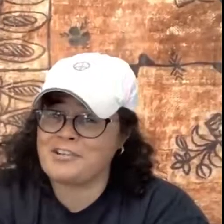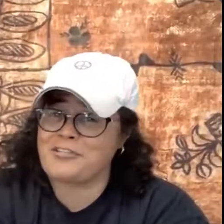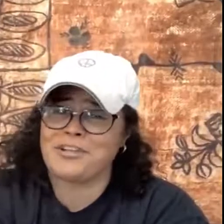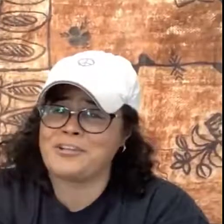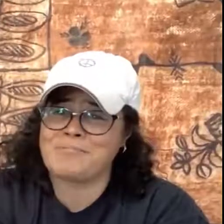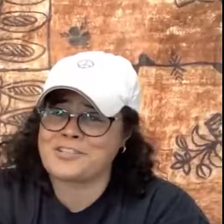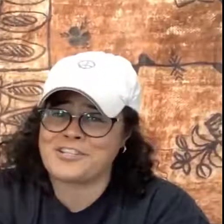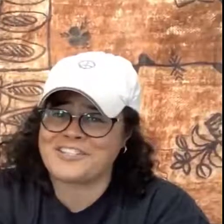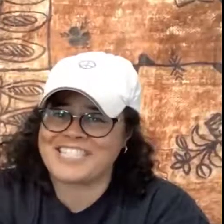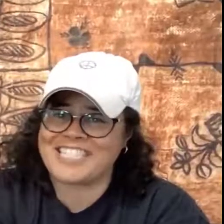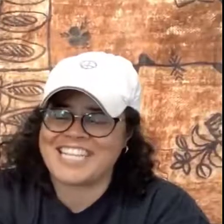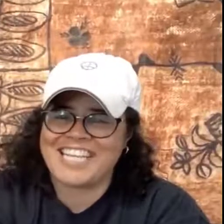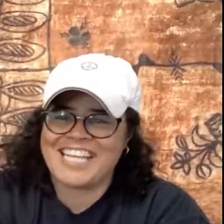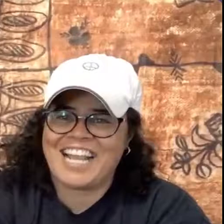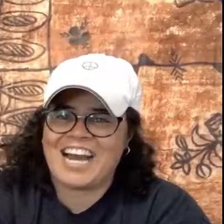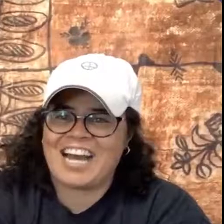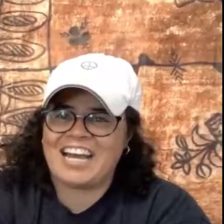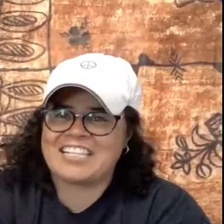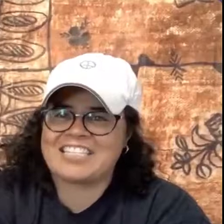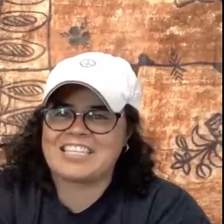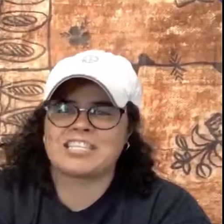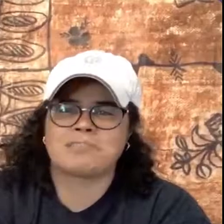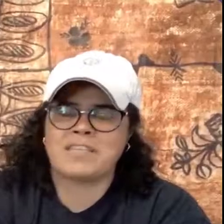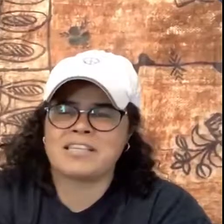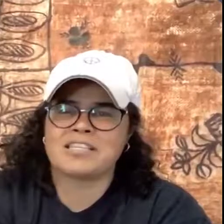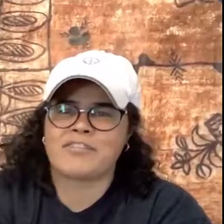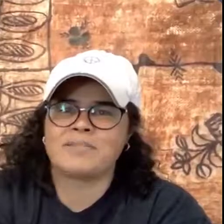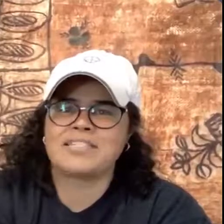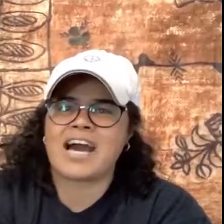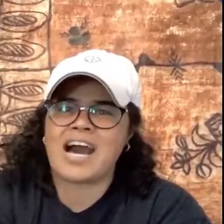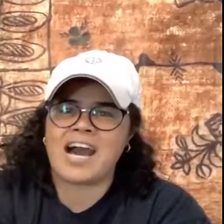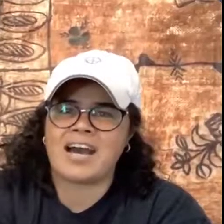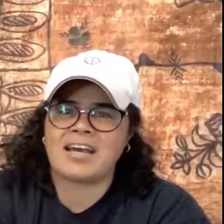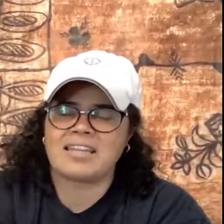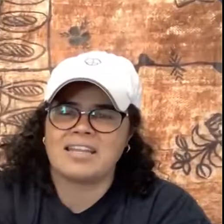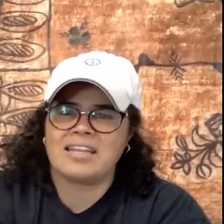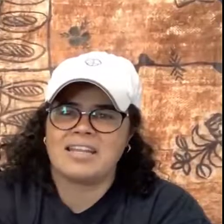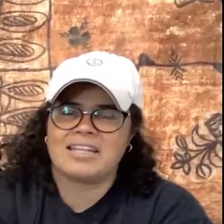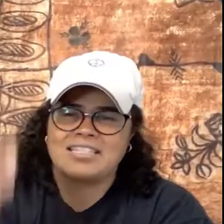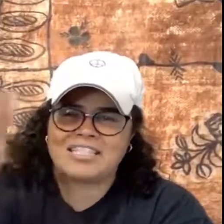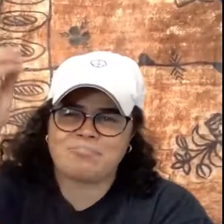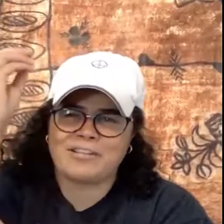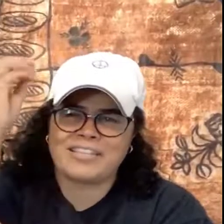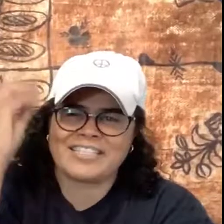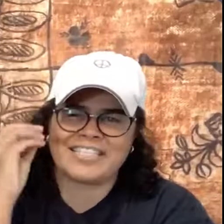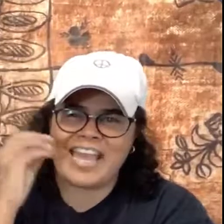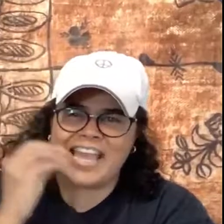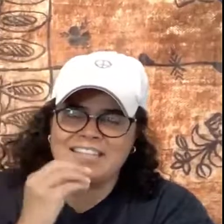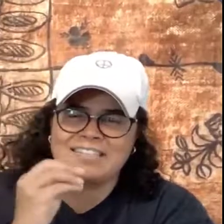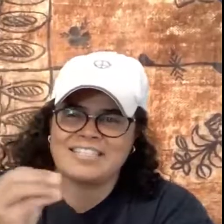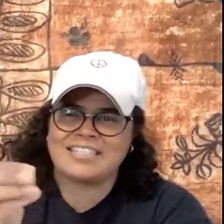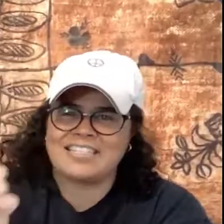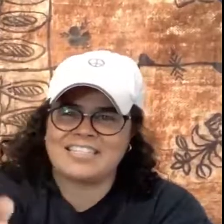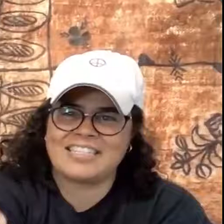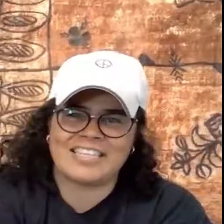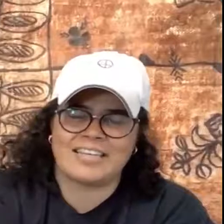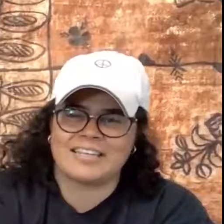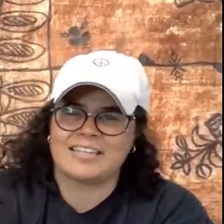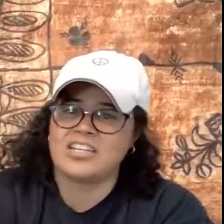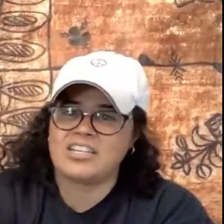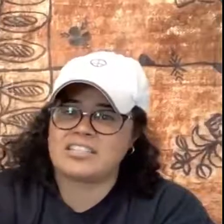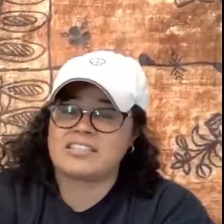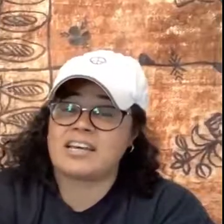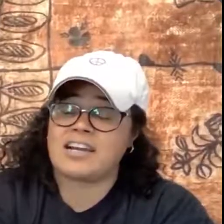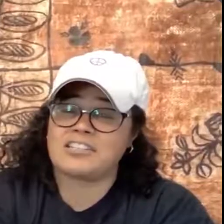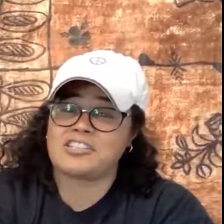enjoy the incredible Josh as he speaks from his heart and as he brings his ancestors